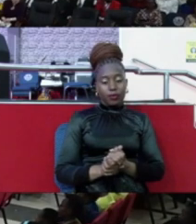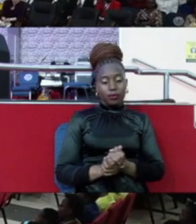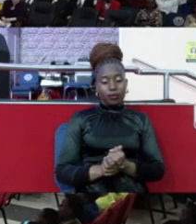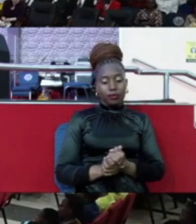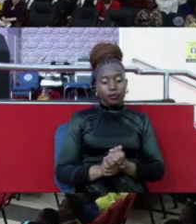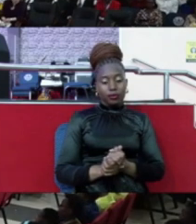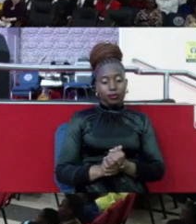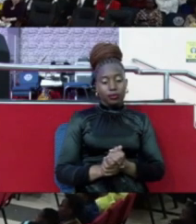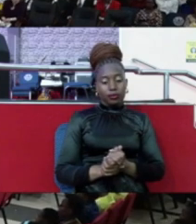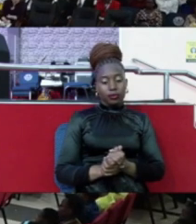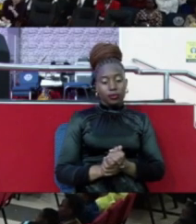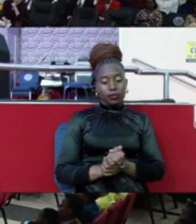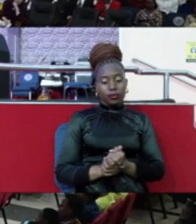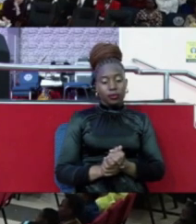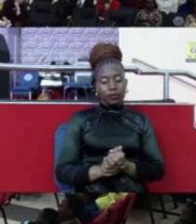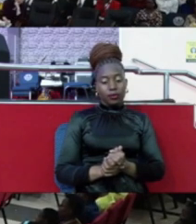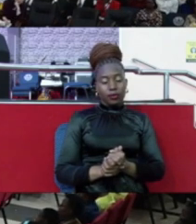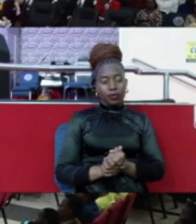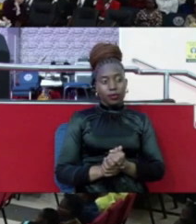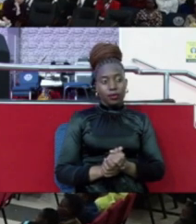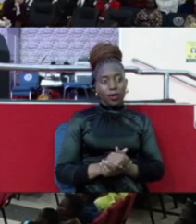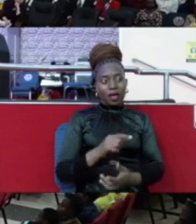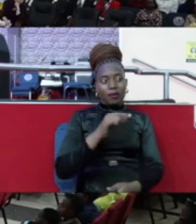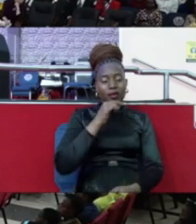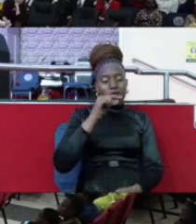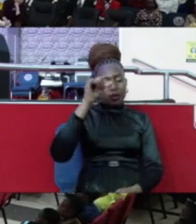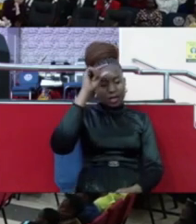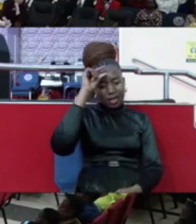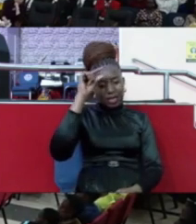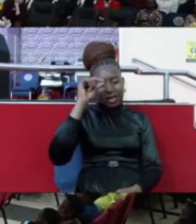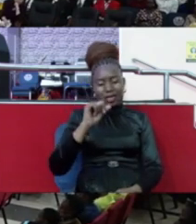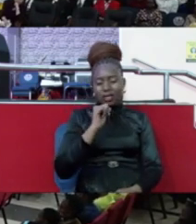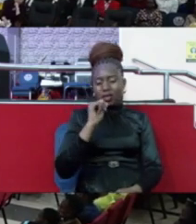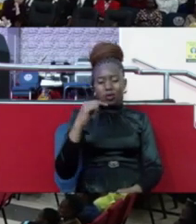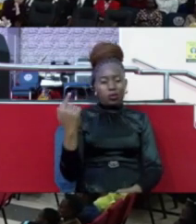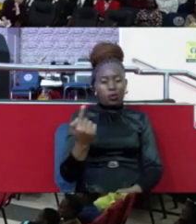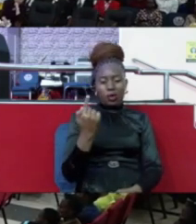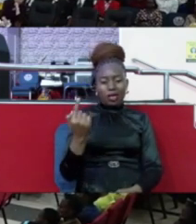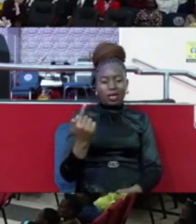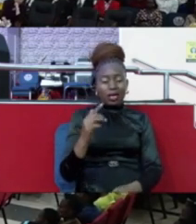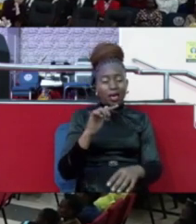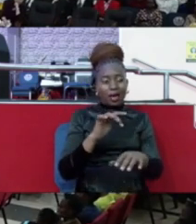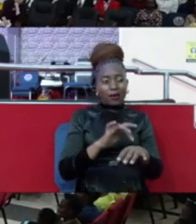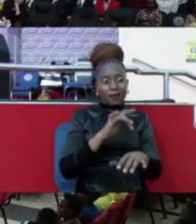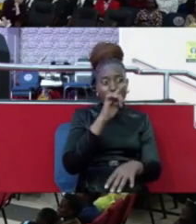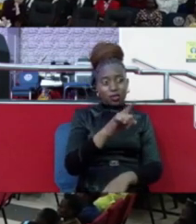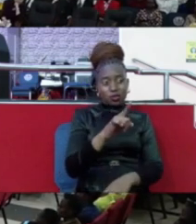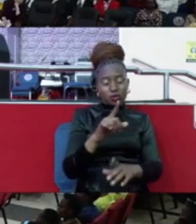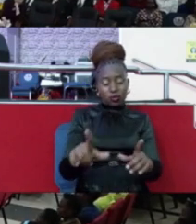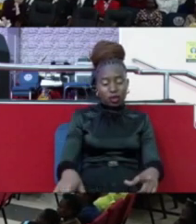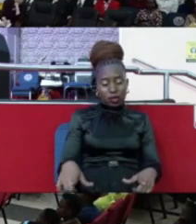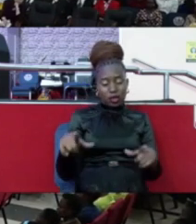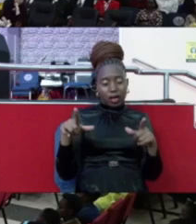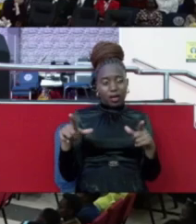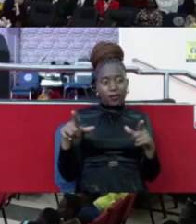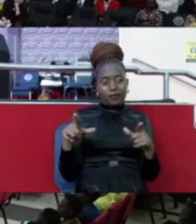This thing of greed does not just affect you in this lifetime. Hili jambo la tamaa halikuadhiri maisha